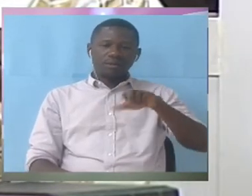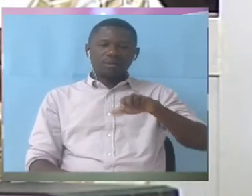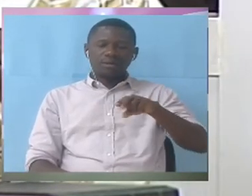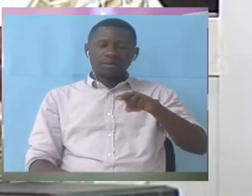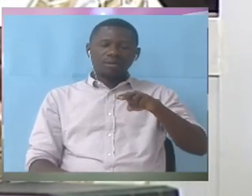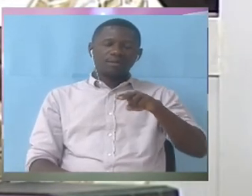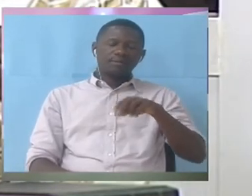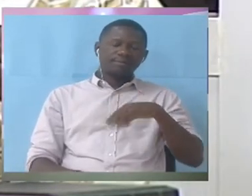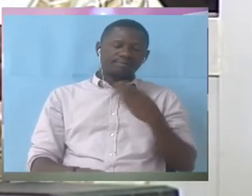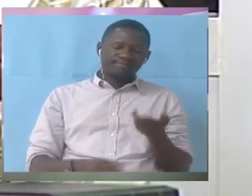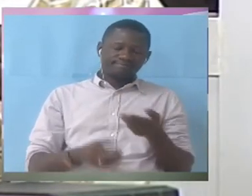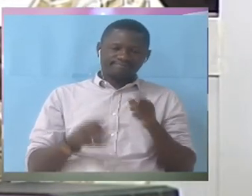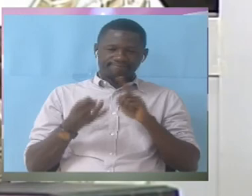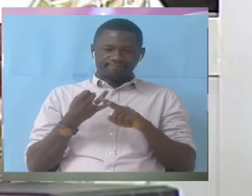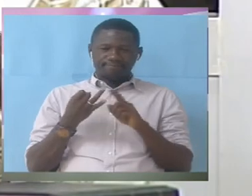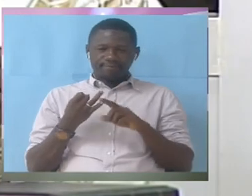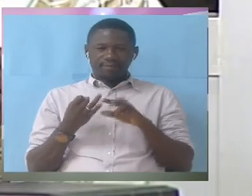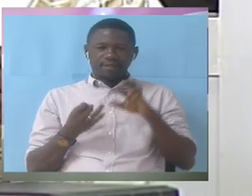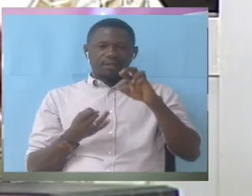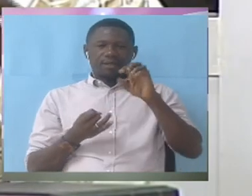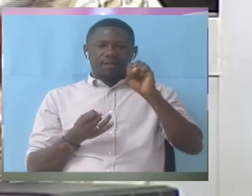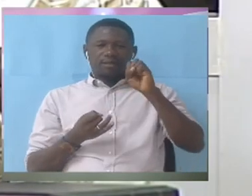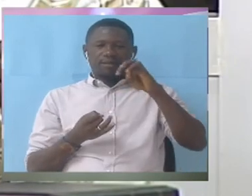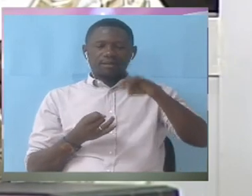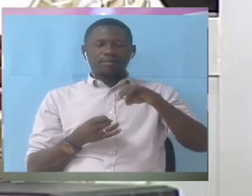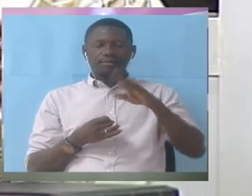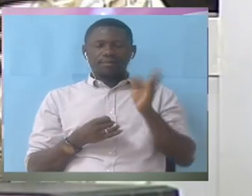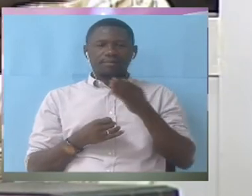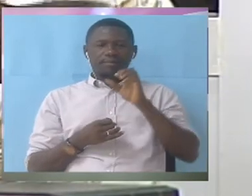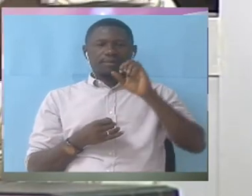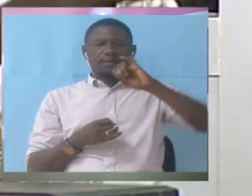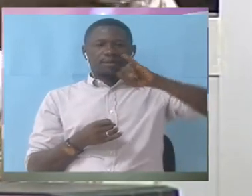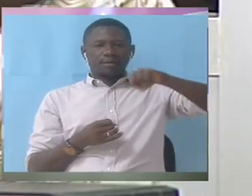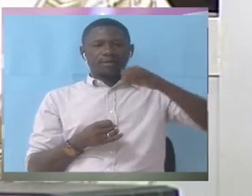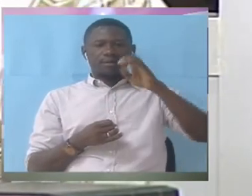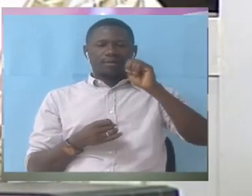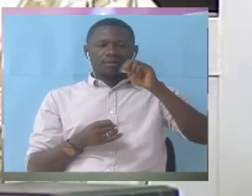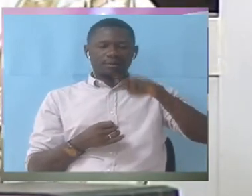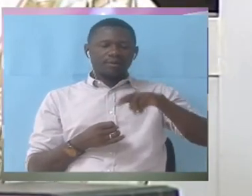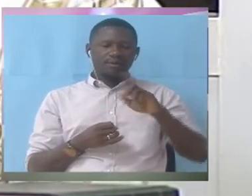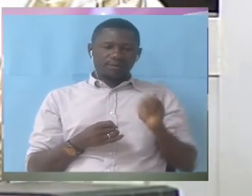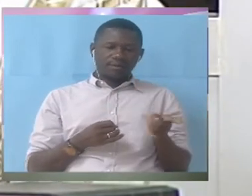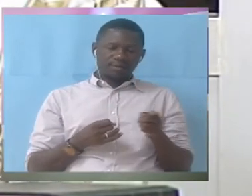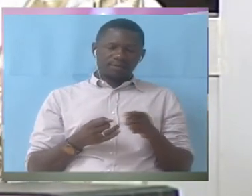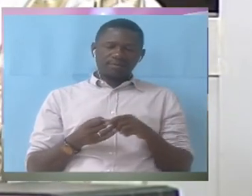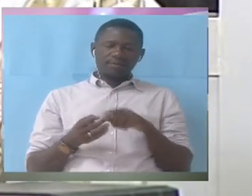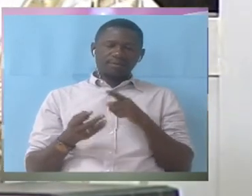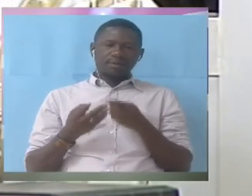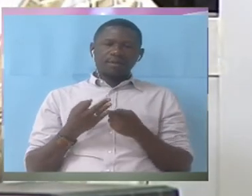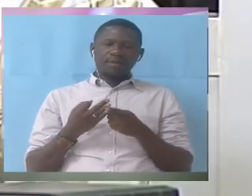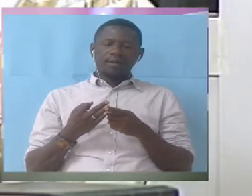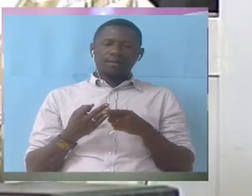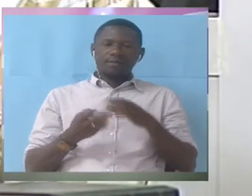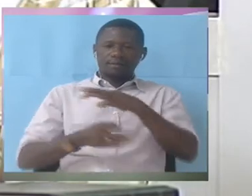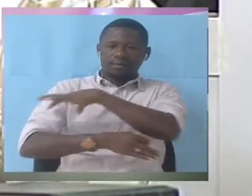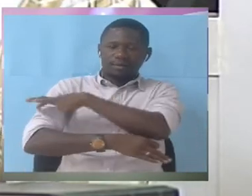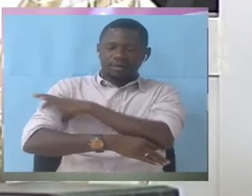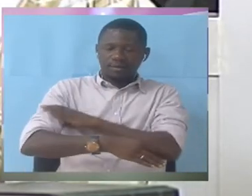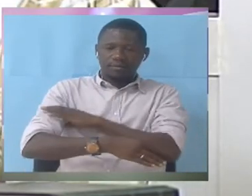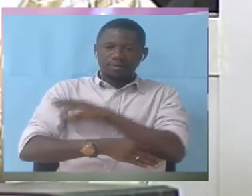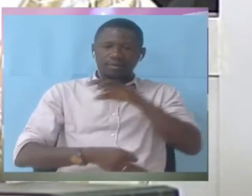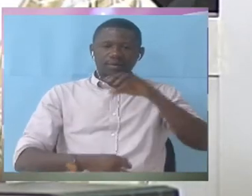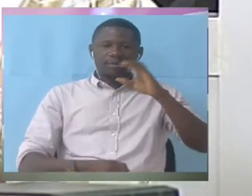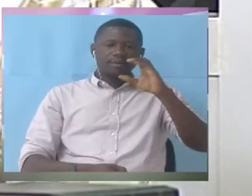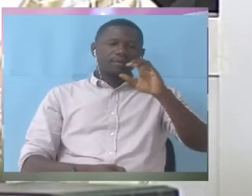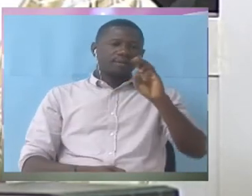And Captain Mama Cham, where they were. Ak Captain Mama Cham. They removed them from that cell and brought them back. Dañ leen